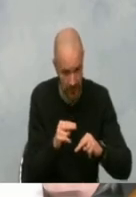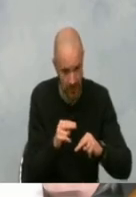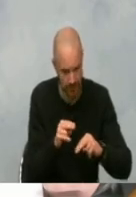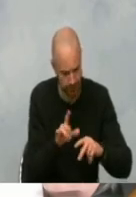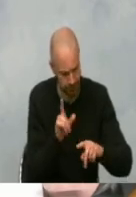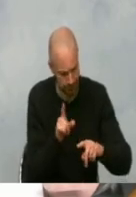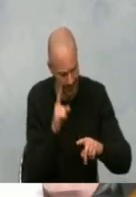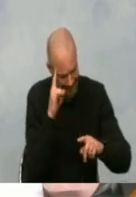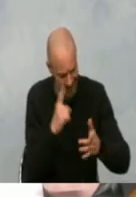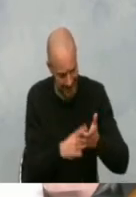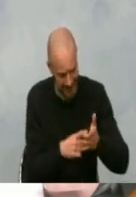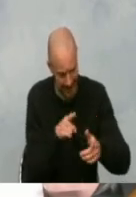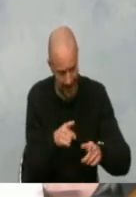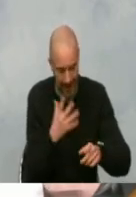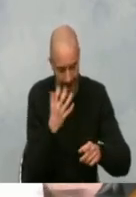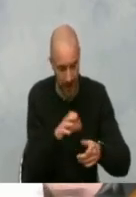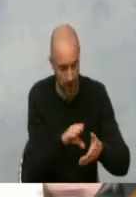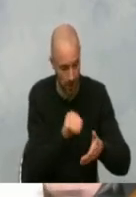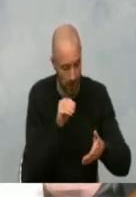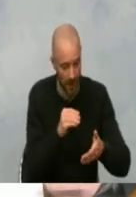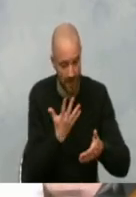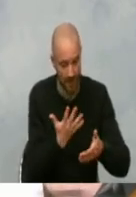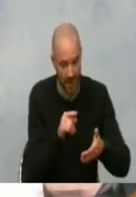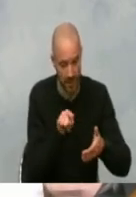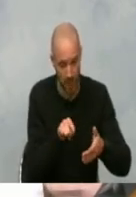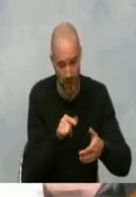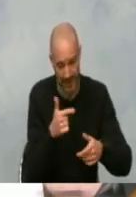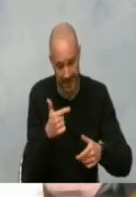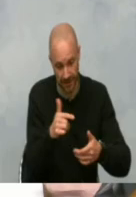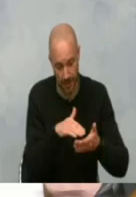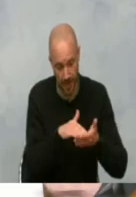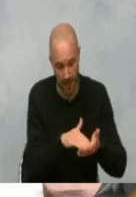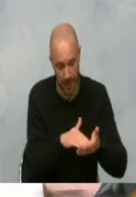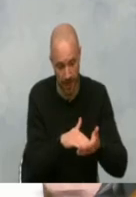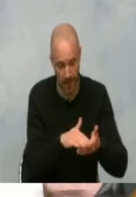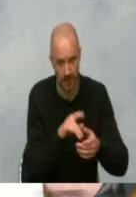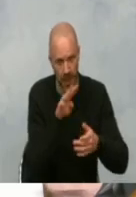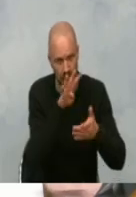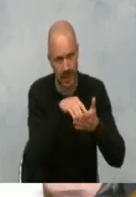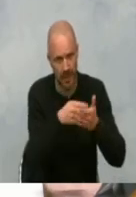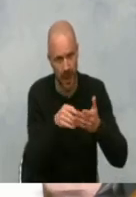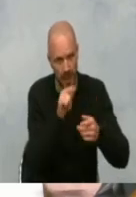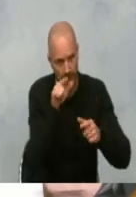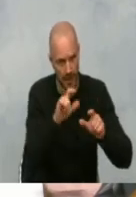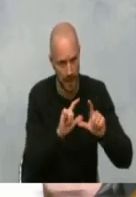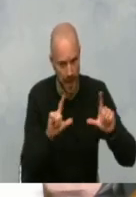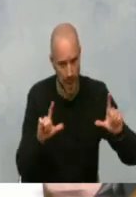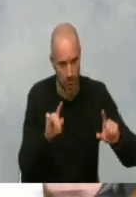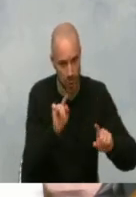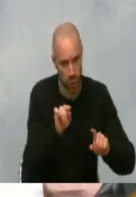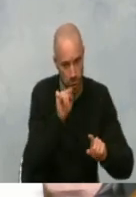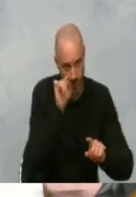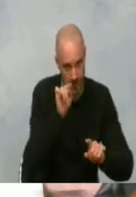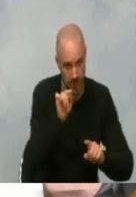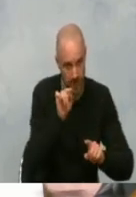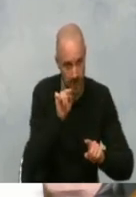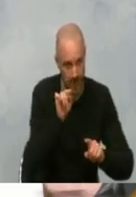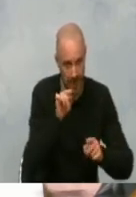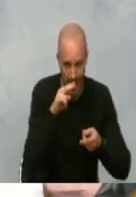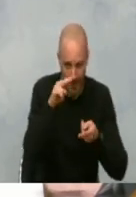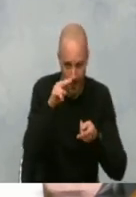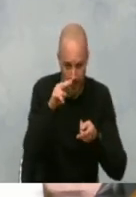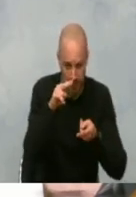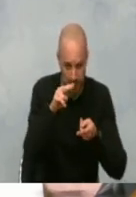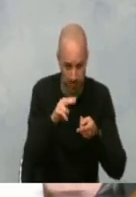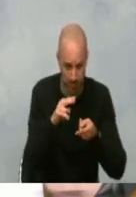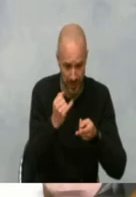from that. That table at the top of the page gives you an idea of the extent to which you could shrink the £16.3 million